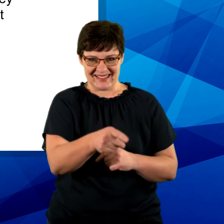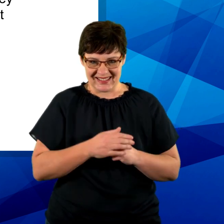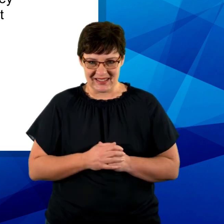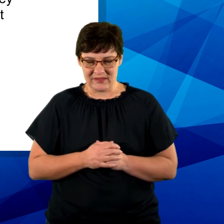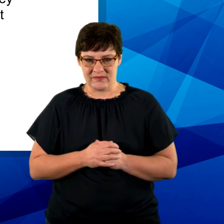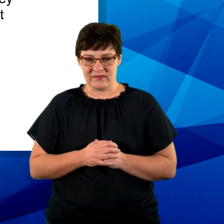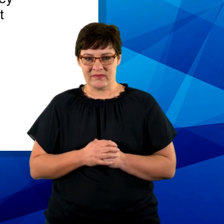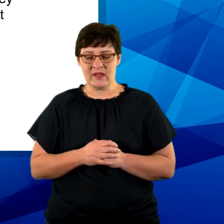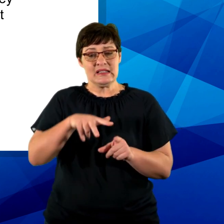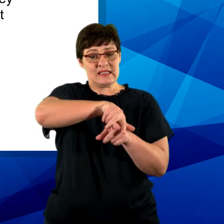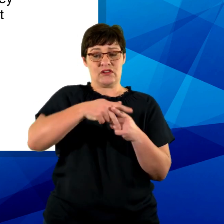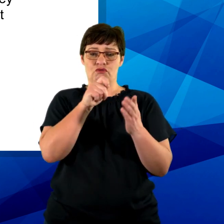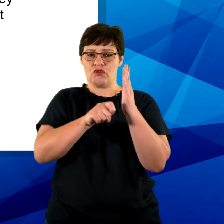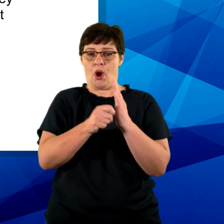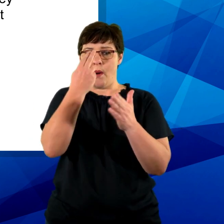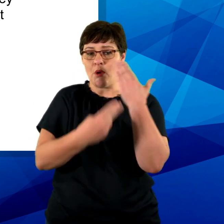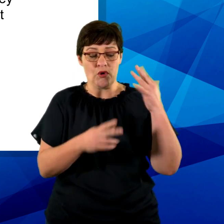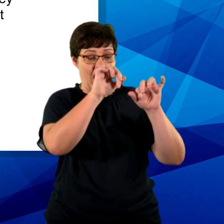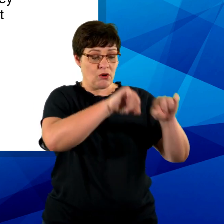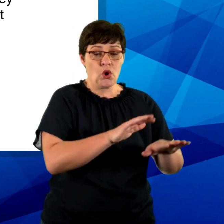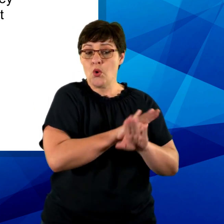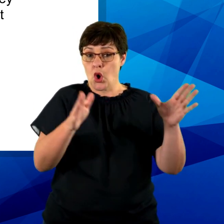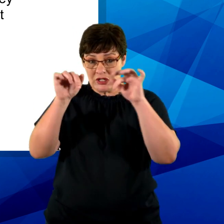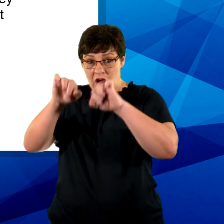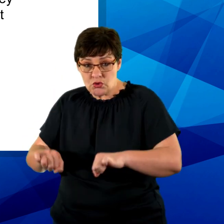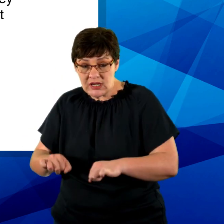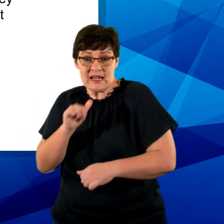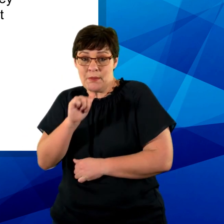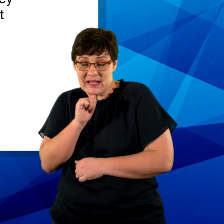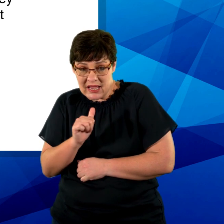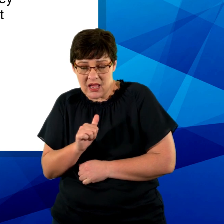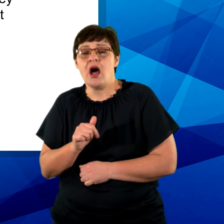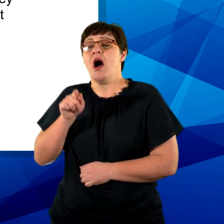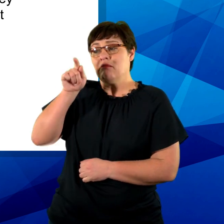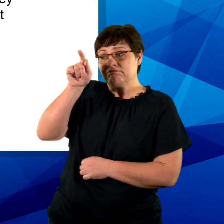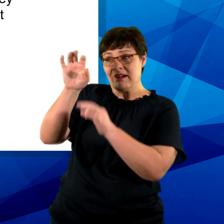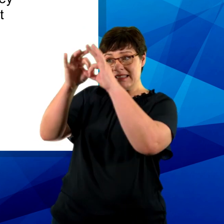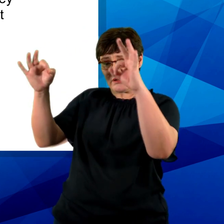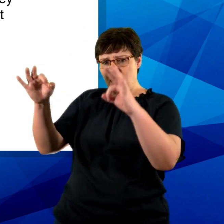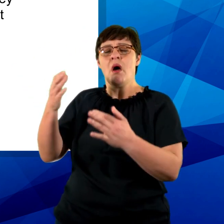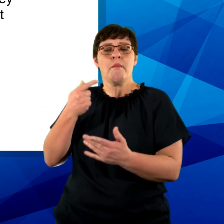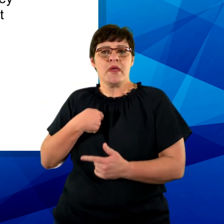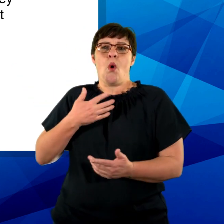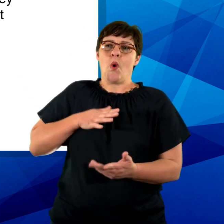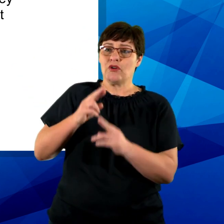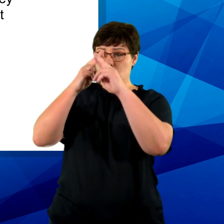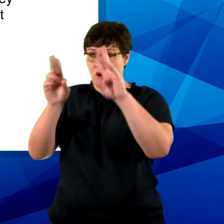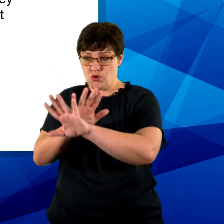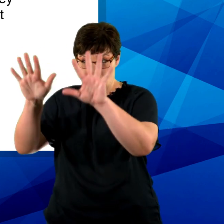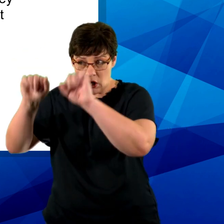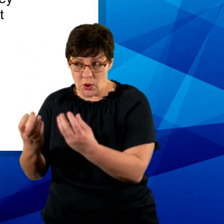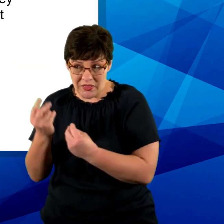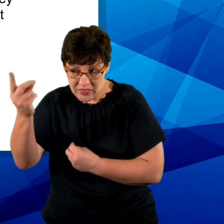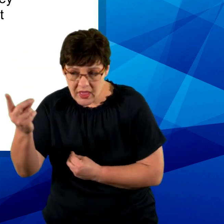Although tentative writing can be used both to agree and disagree with a statement, they are useful when you want to respectfully